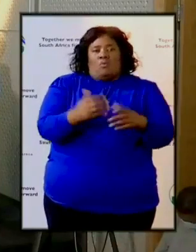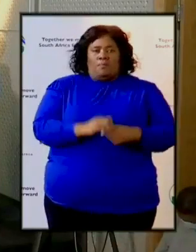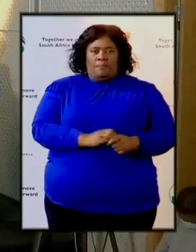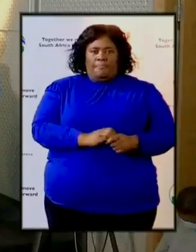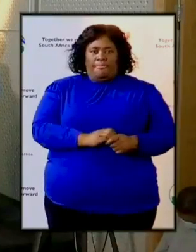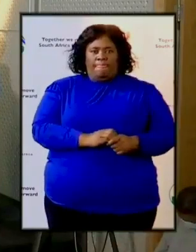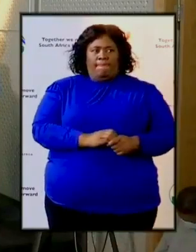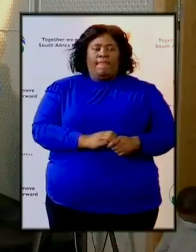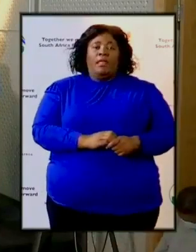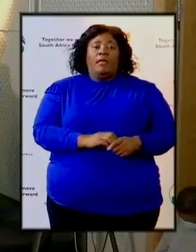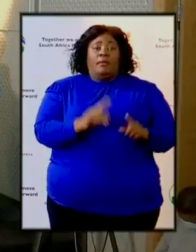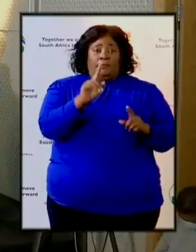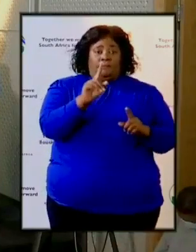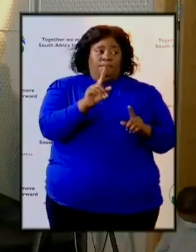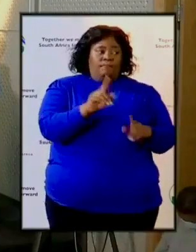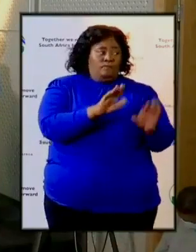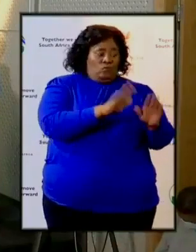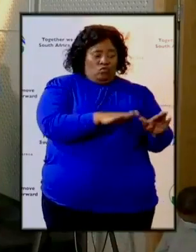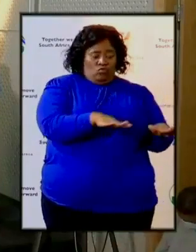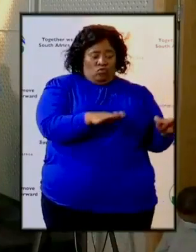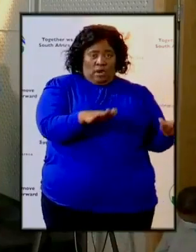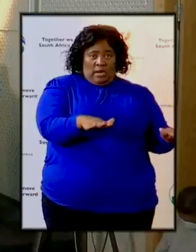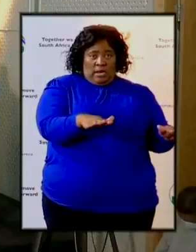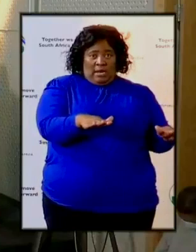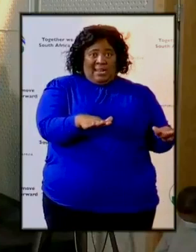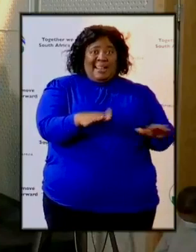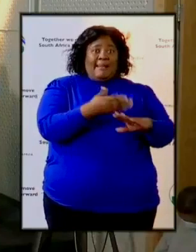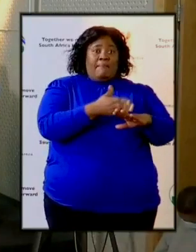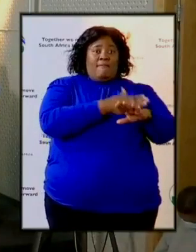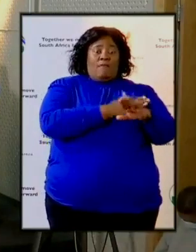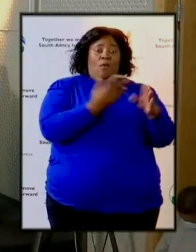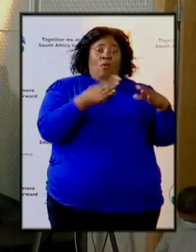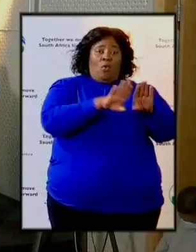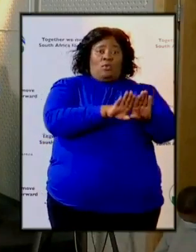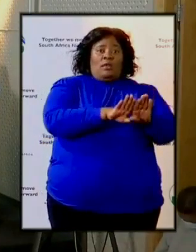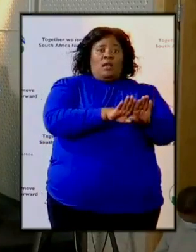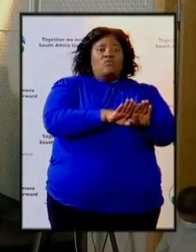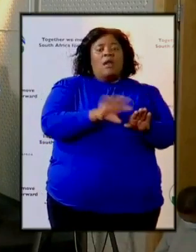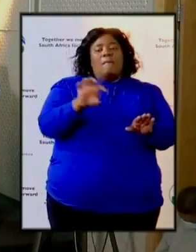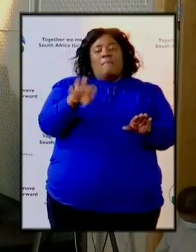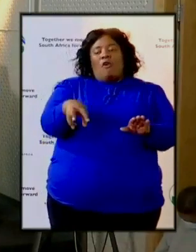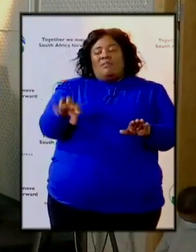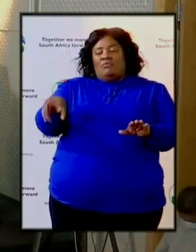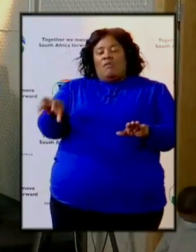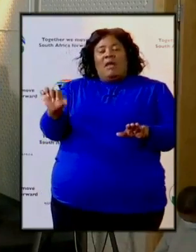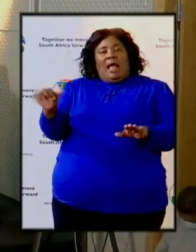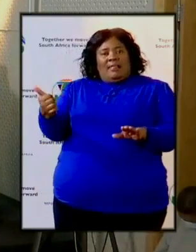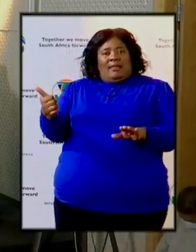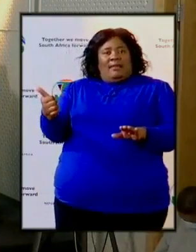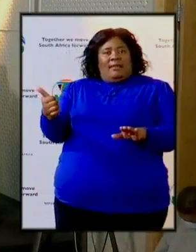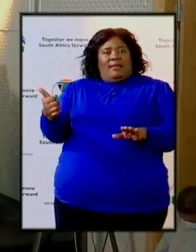Kids who have traveled to other provinces, I think I did say that those